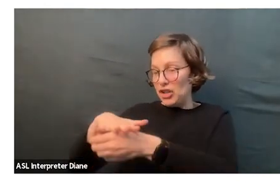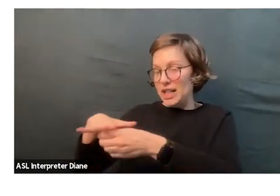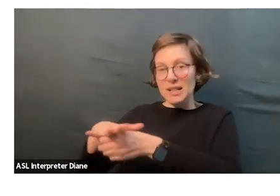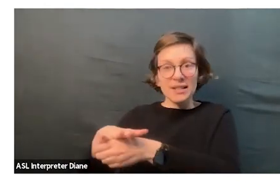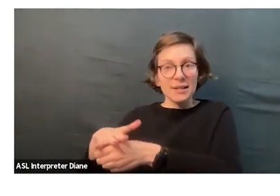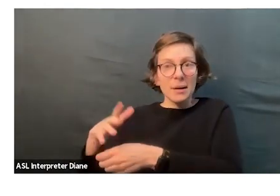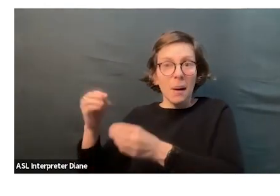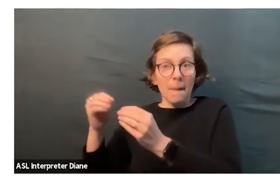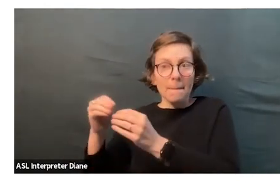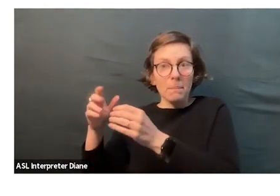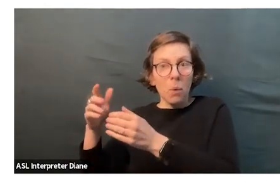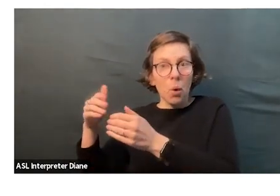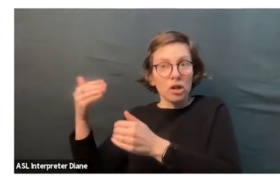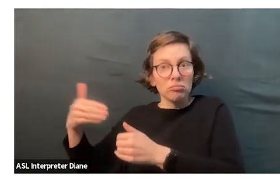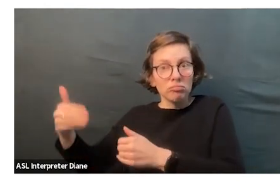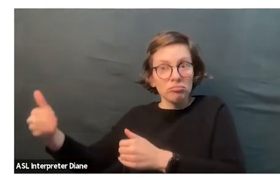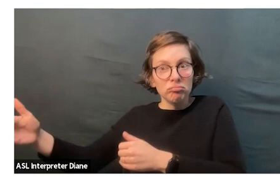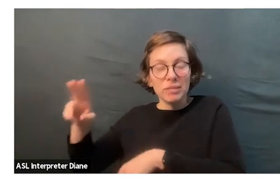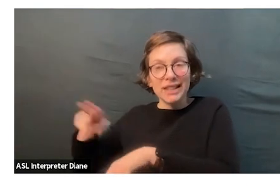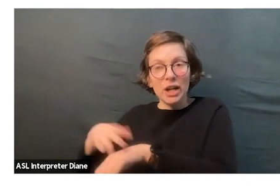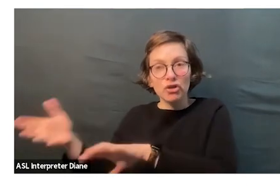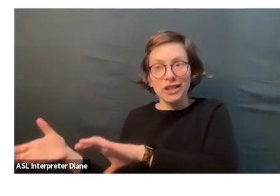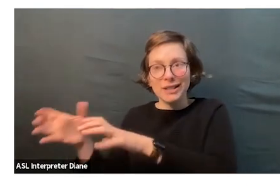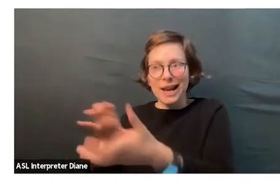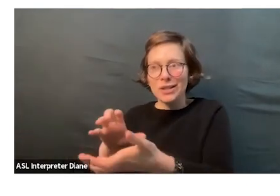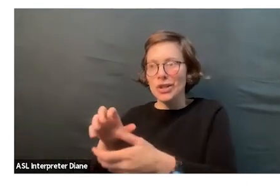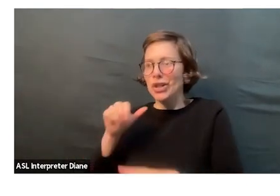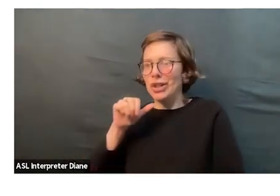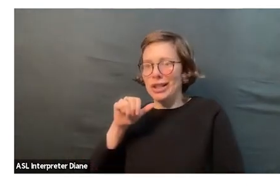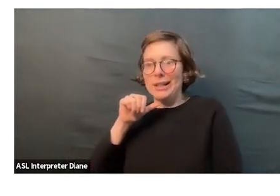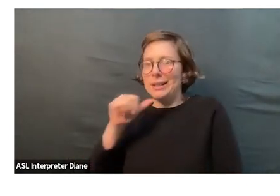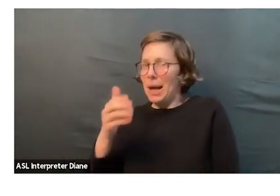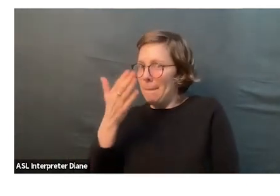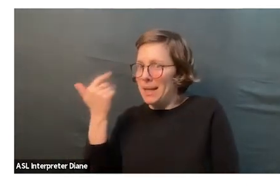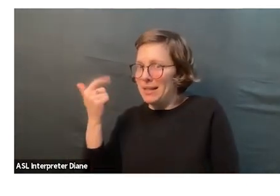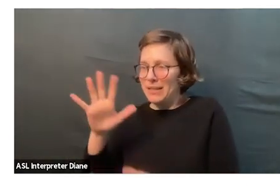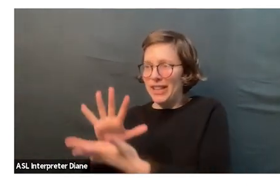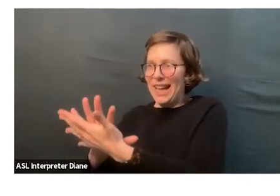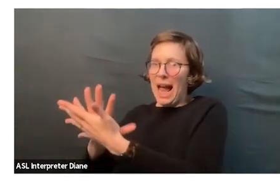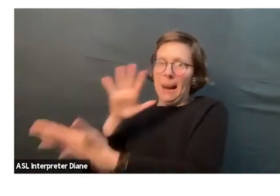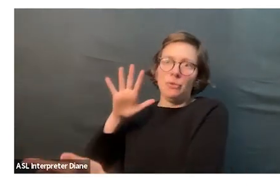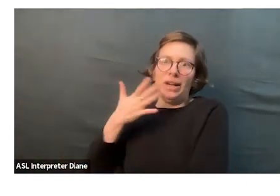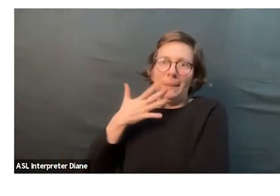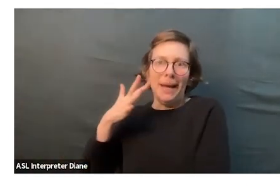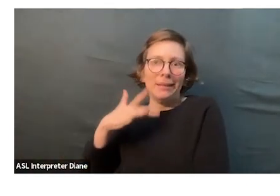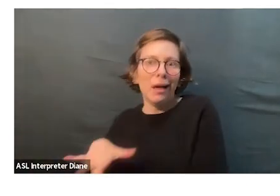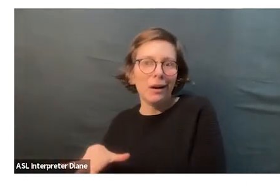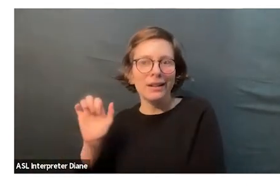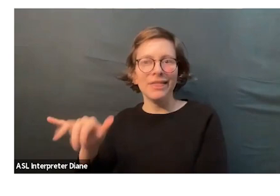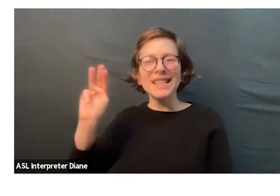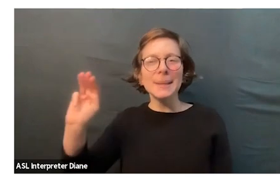due to corruption, is due to history of colonialism and never really coming out of it, is due to deliberate